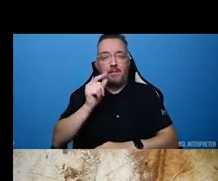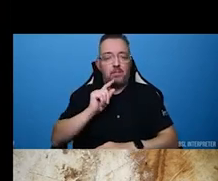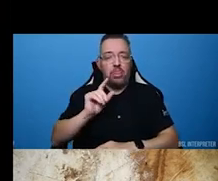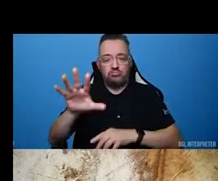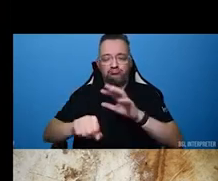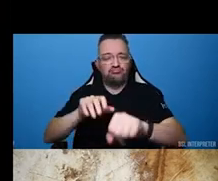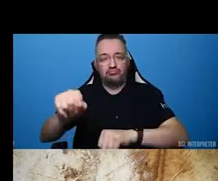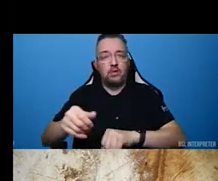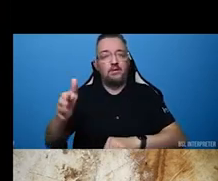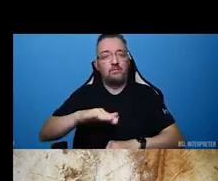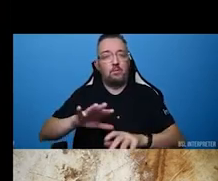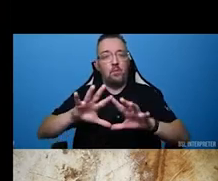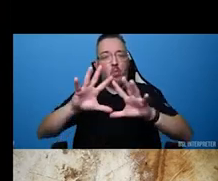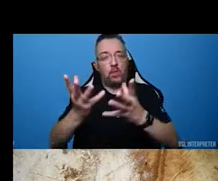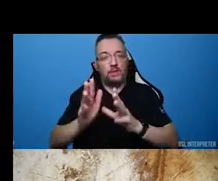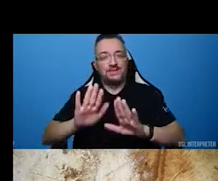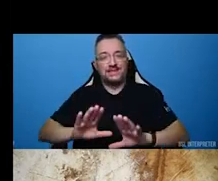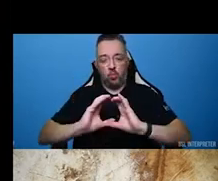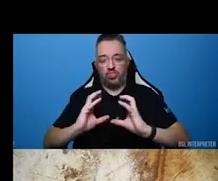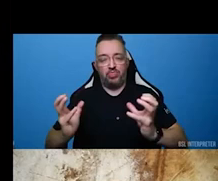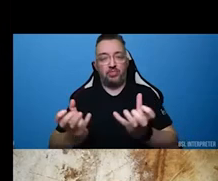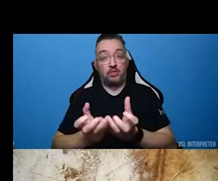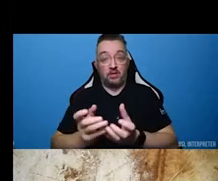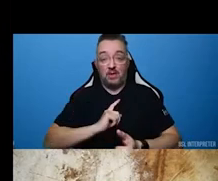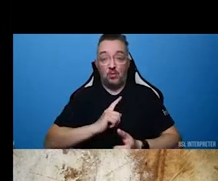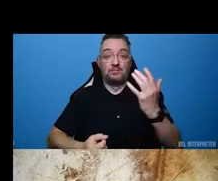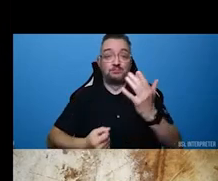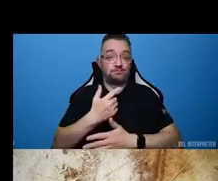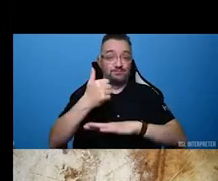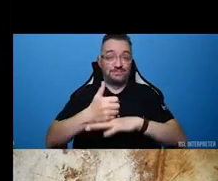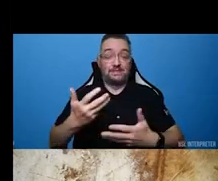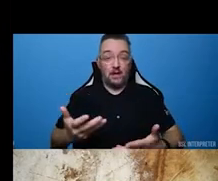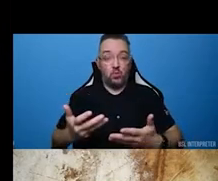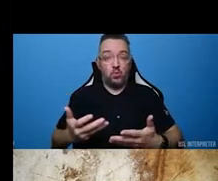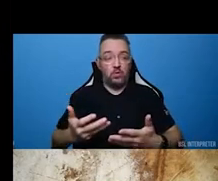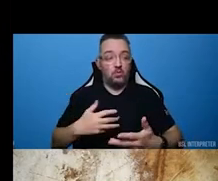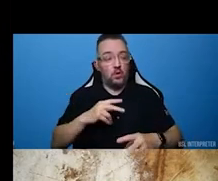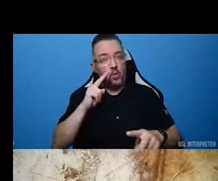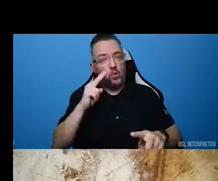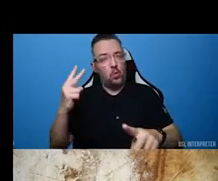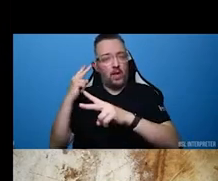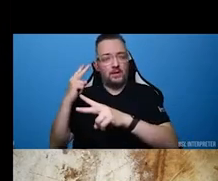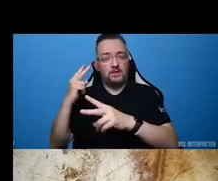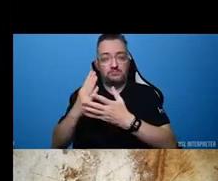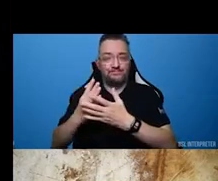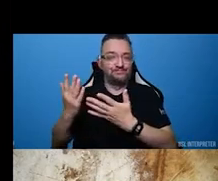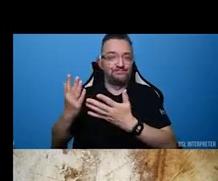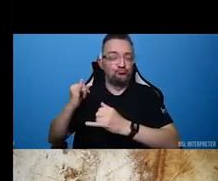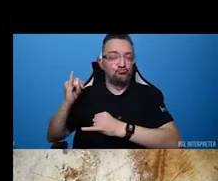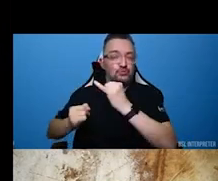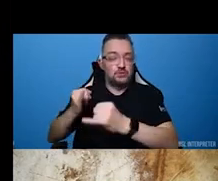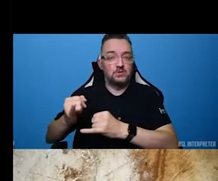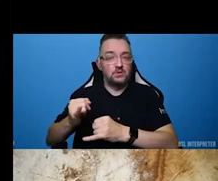south, which resulted in where we are today. And we look at that critically when you look at the